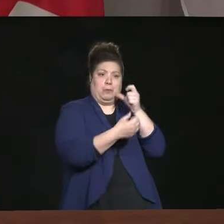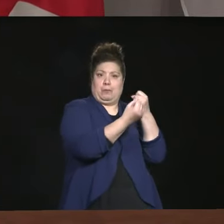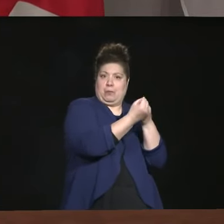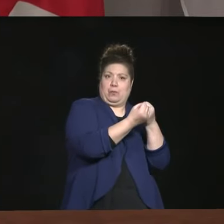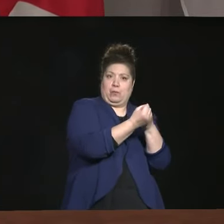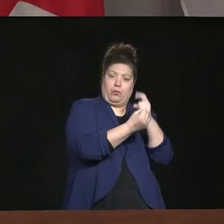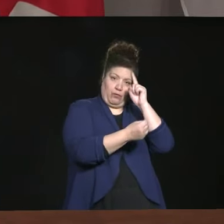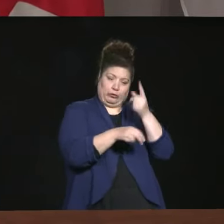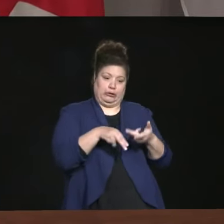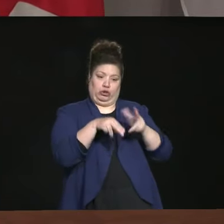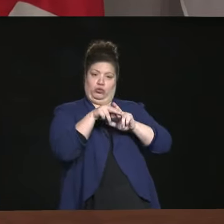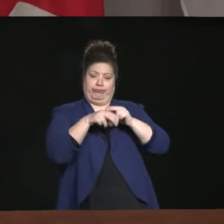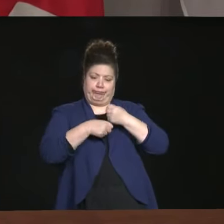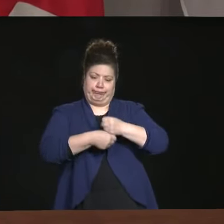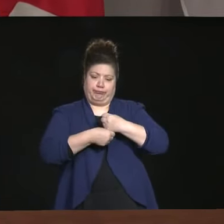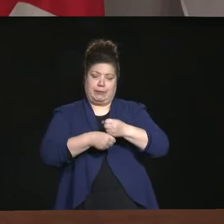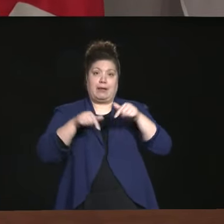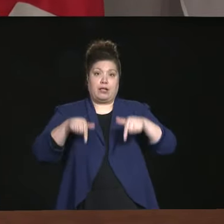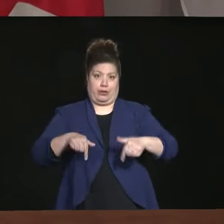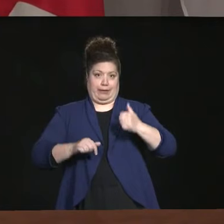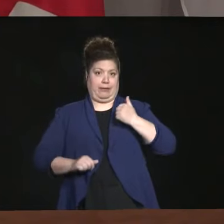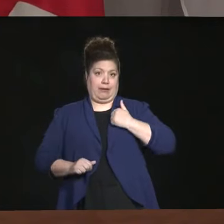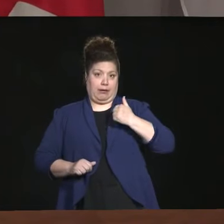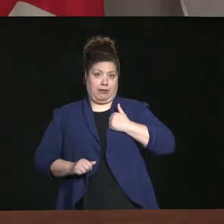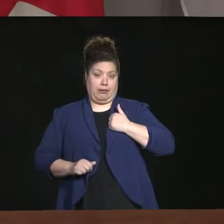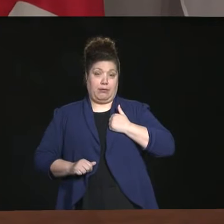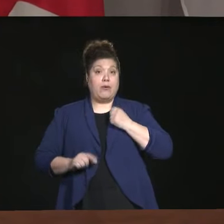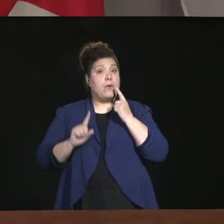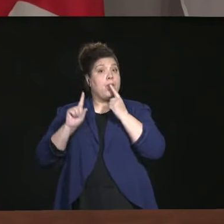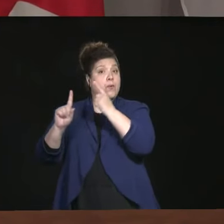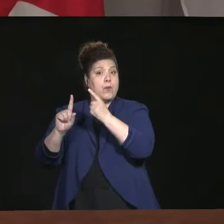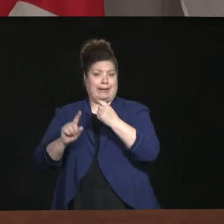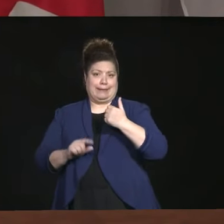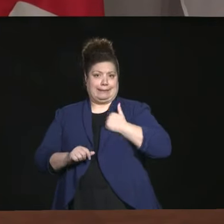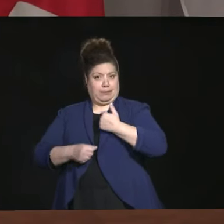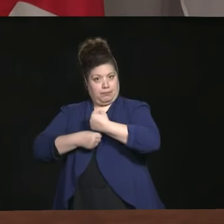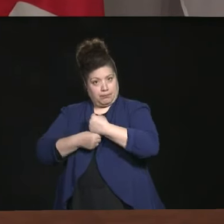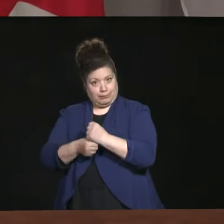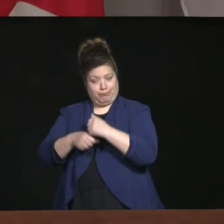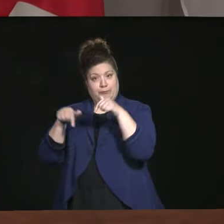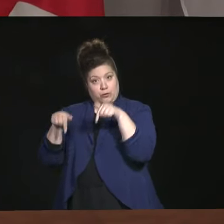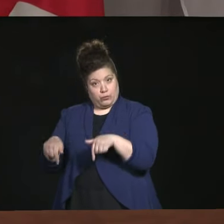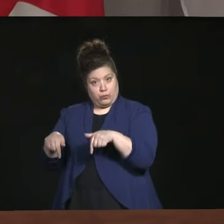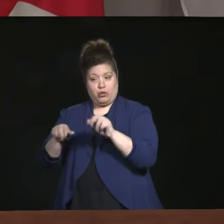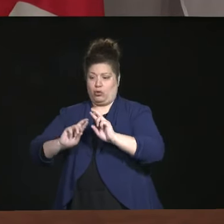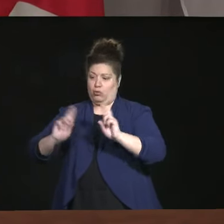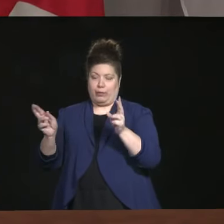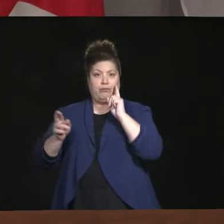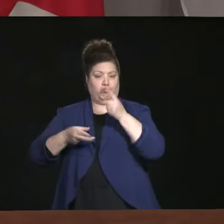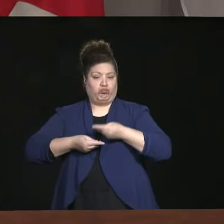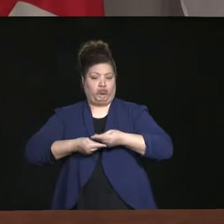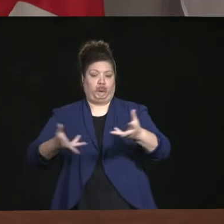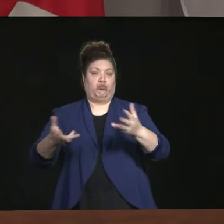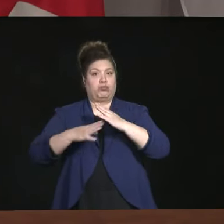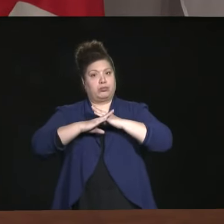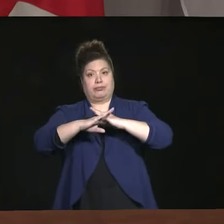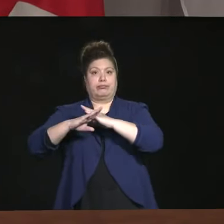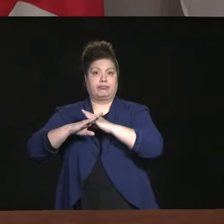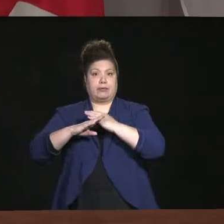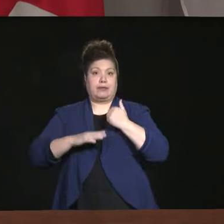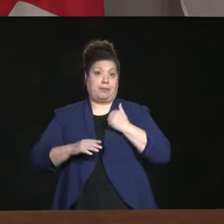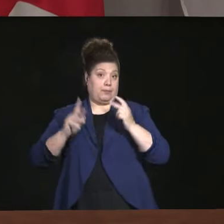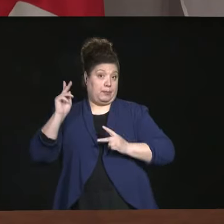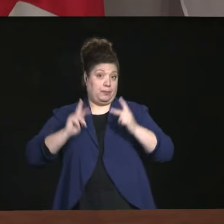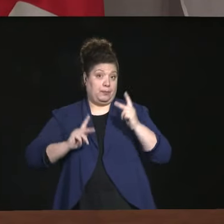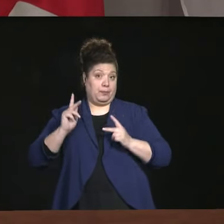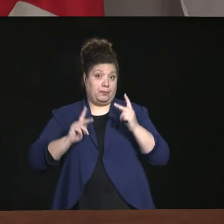we have Canadian solutions ready to protect and support Canadians. We have now signed additional letters of intent